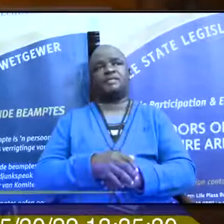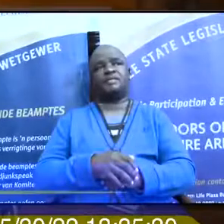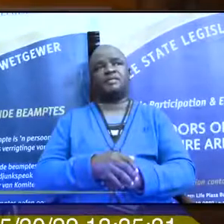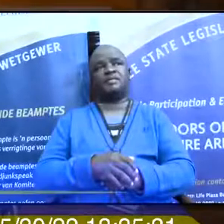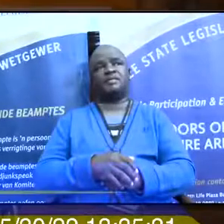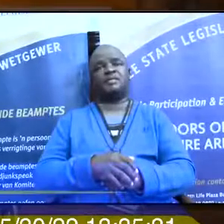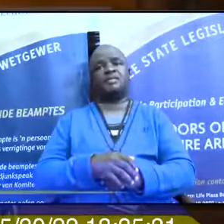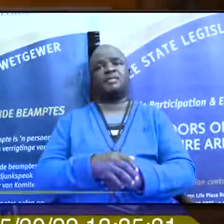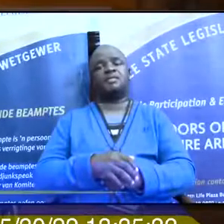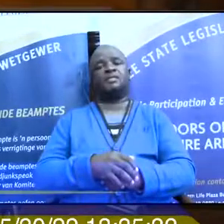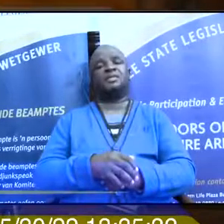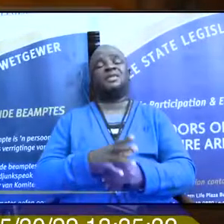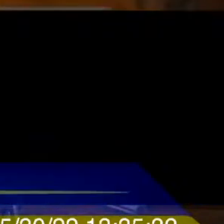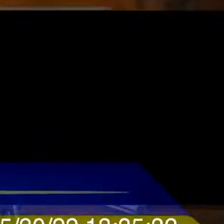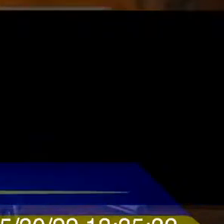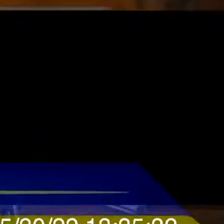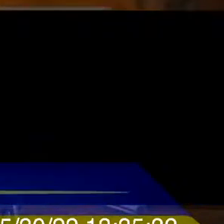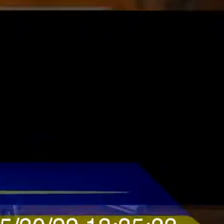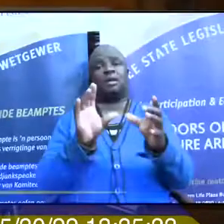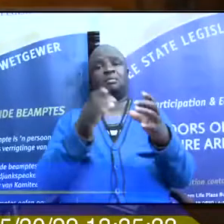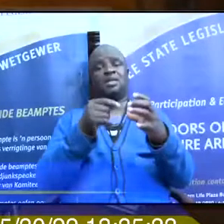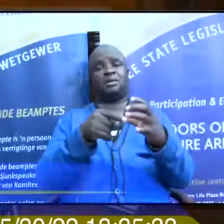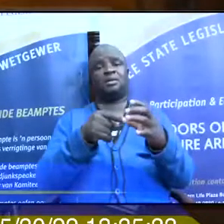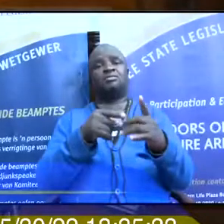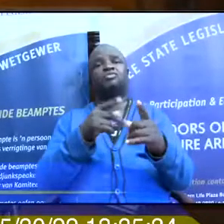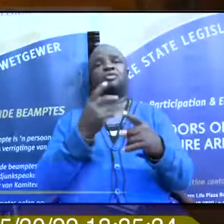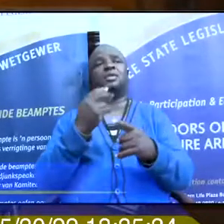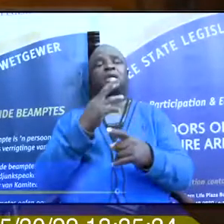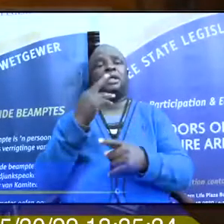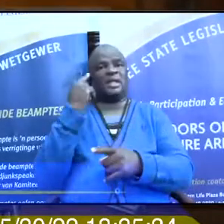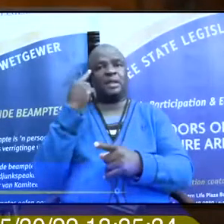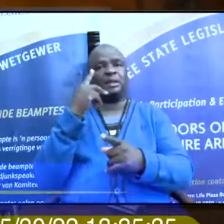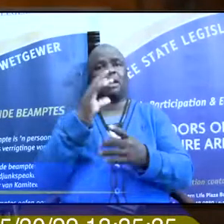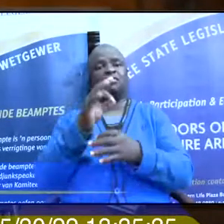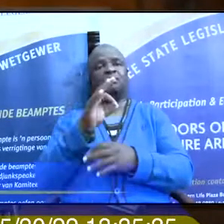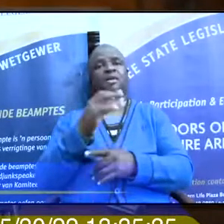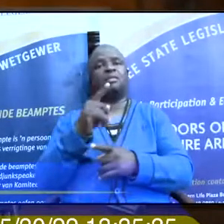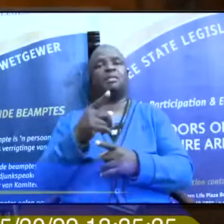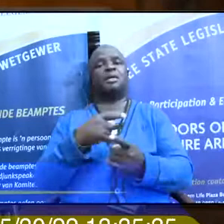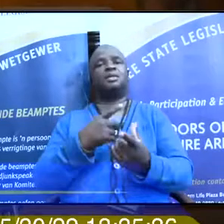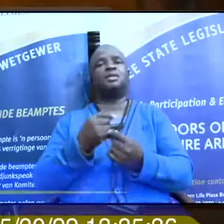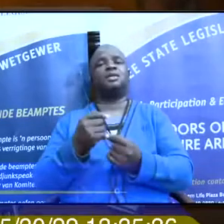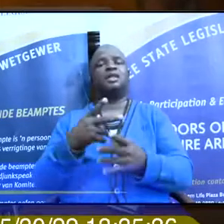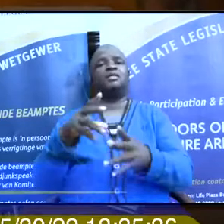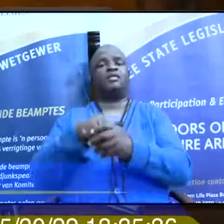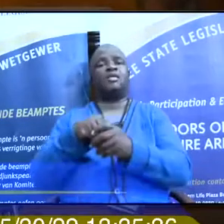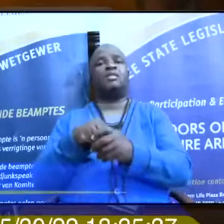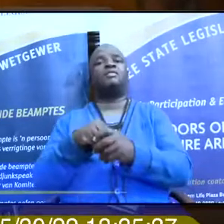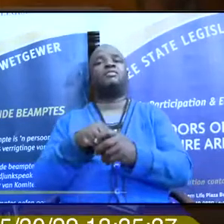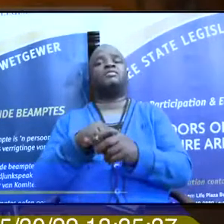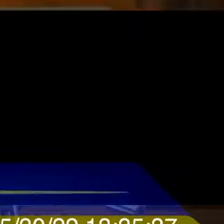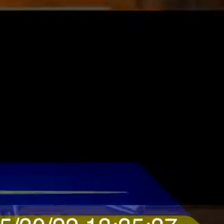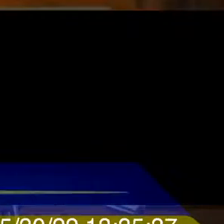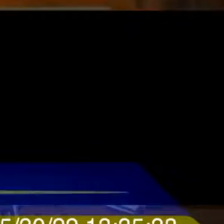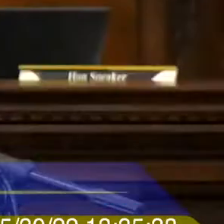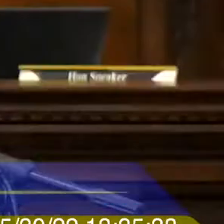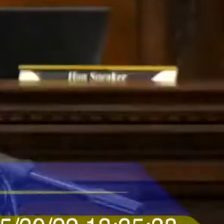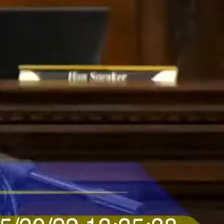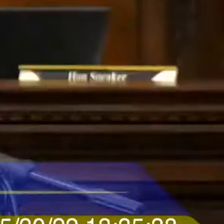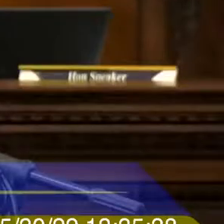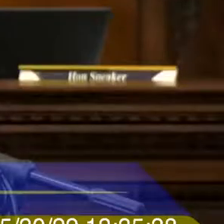this is the sector that the government should be playing a very active role in terms of protecting those